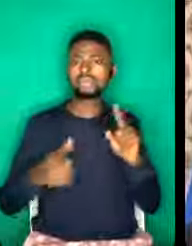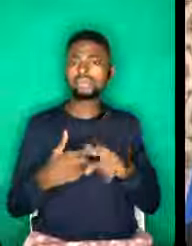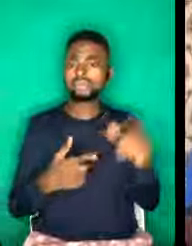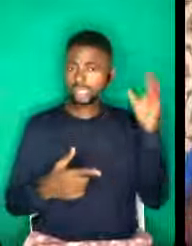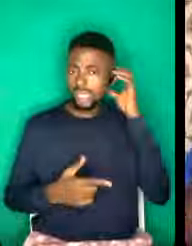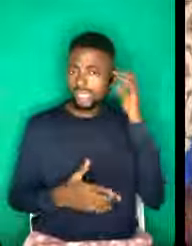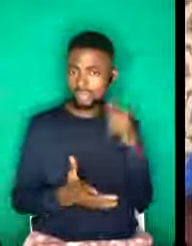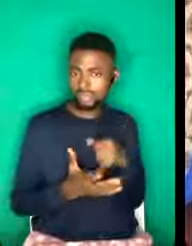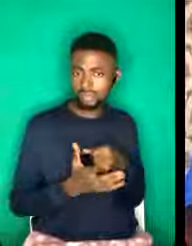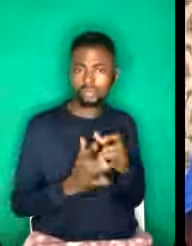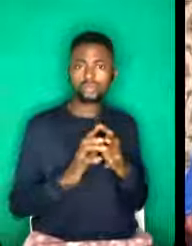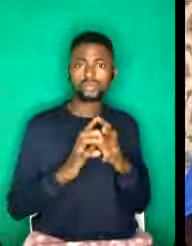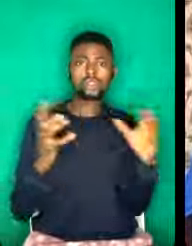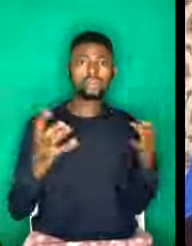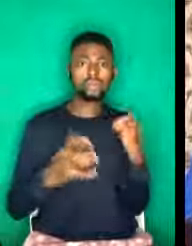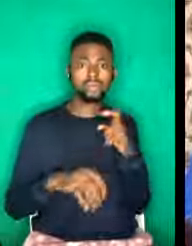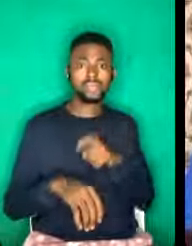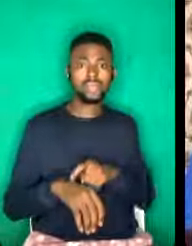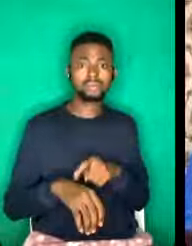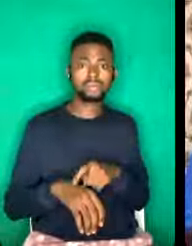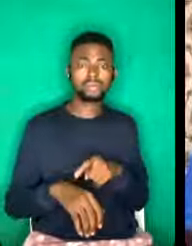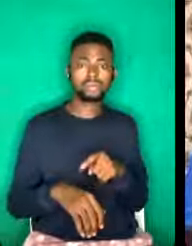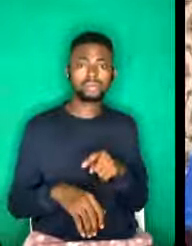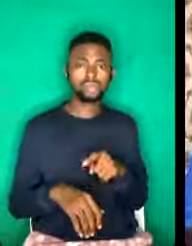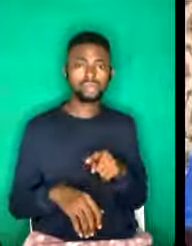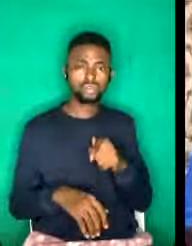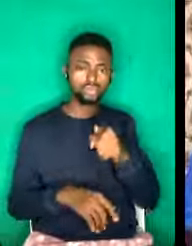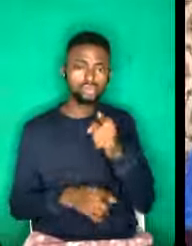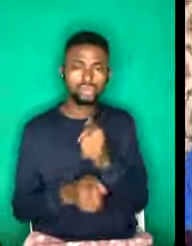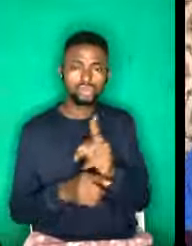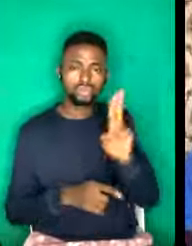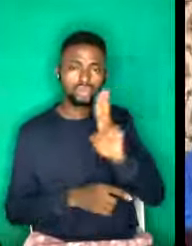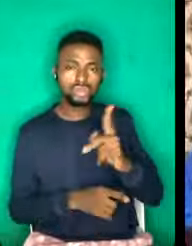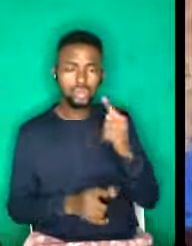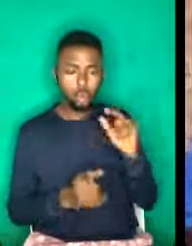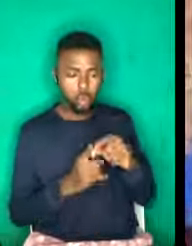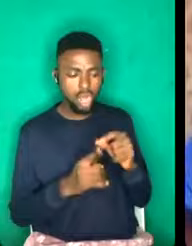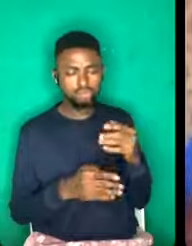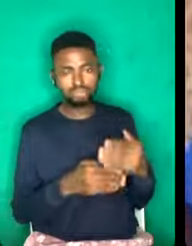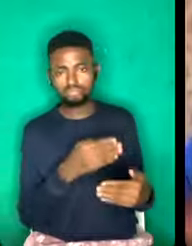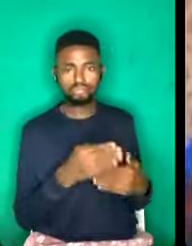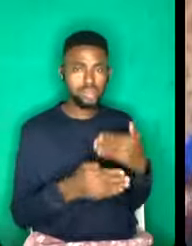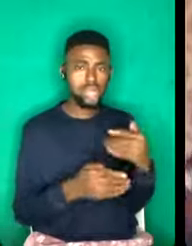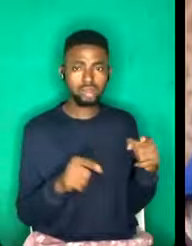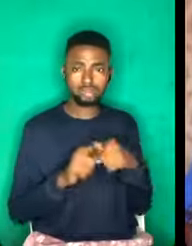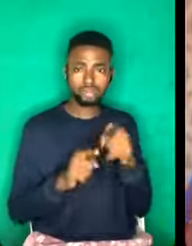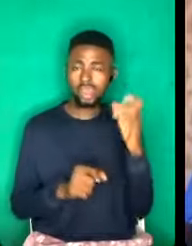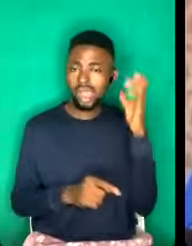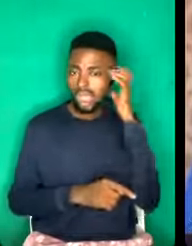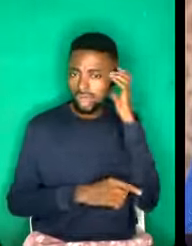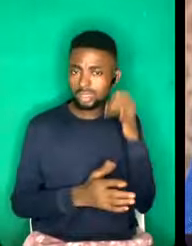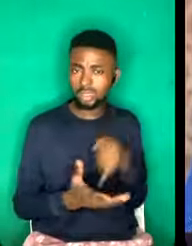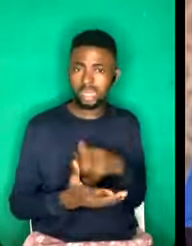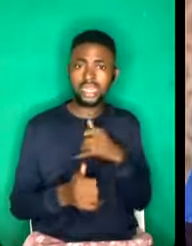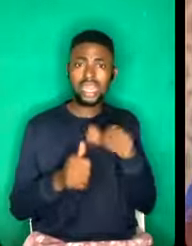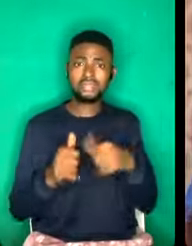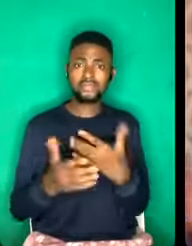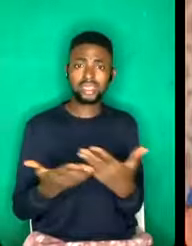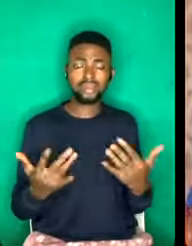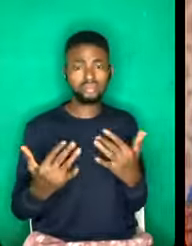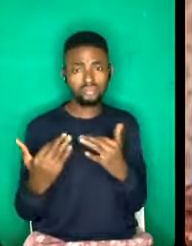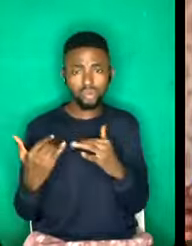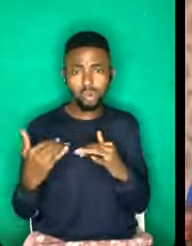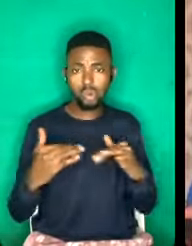of time you use the word like that as you heard it, and everything flows very well. So the